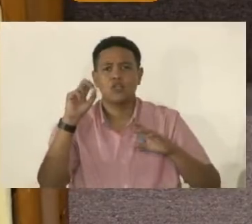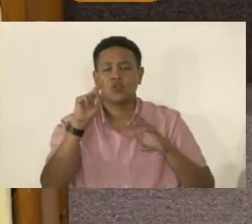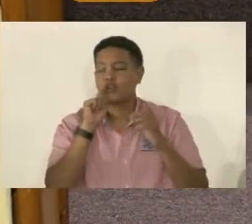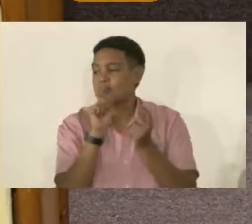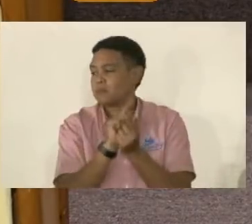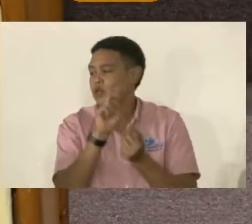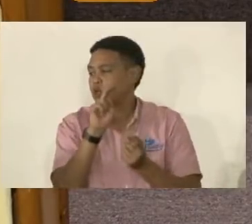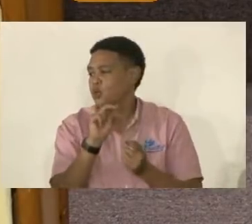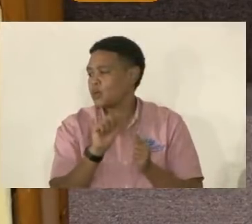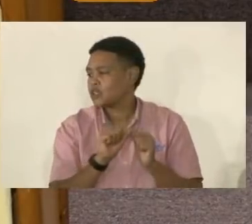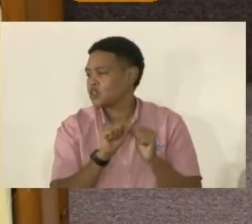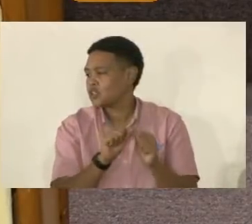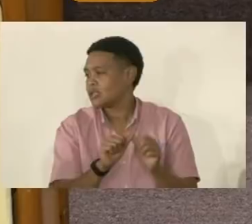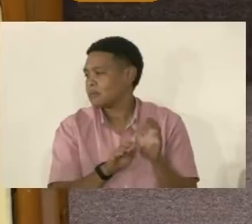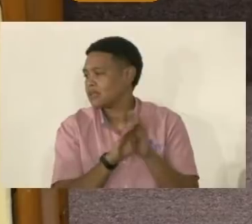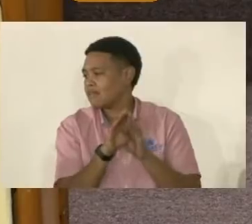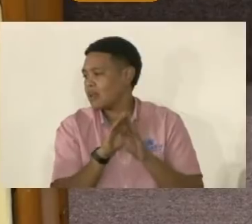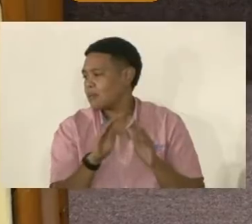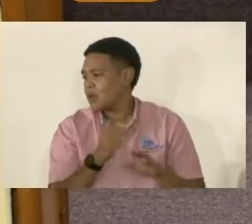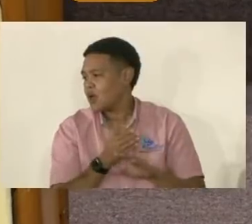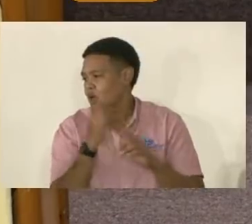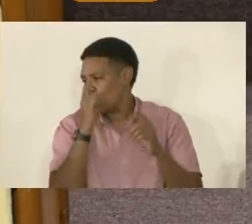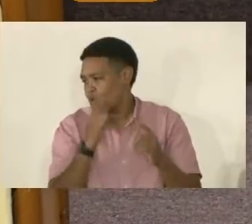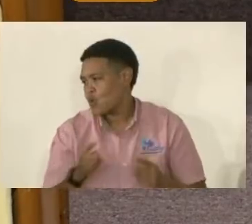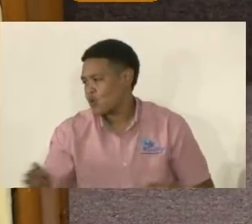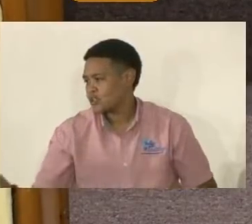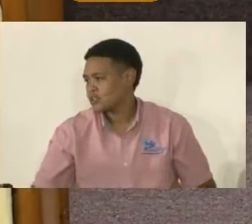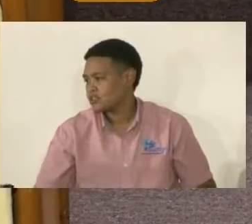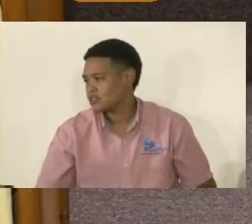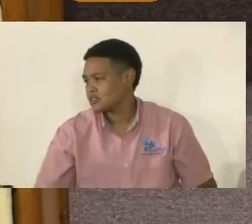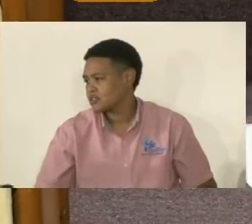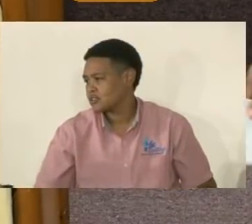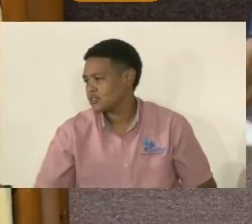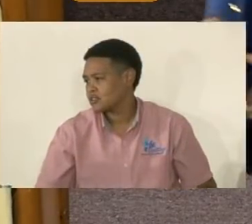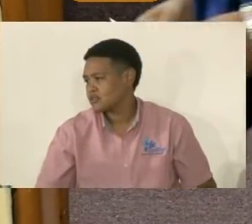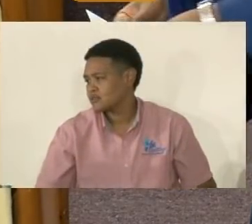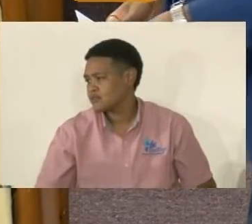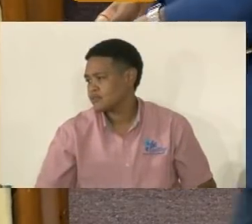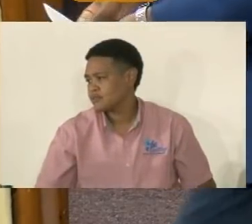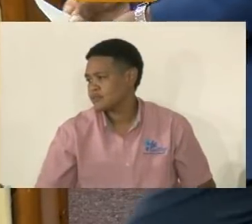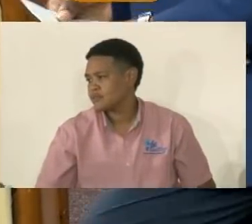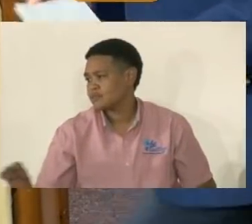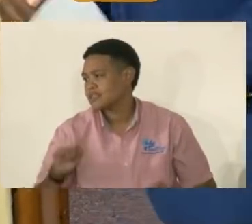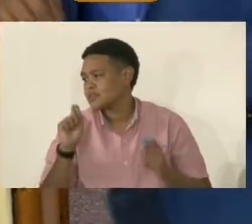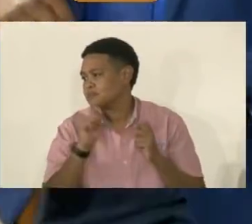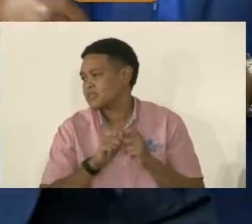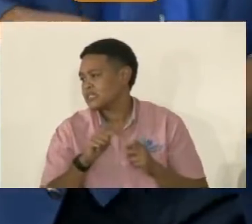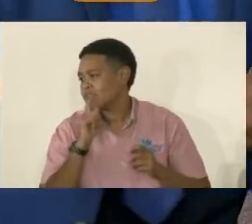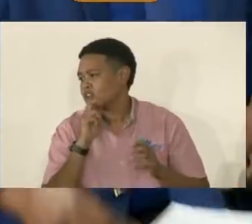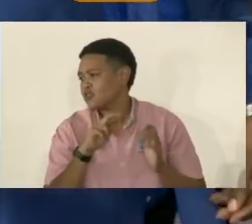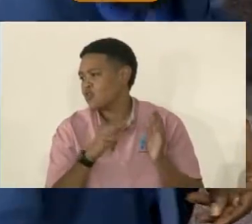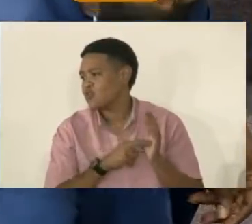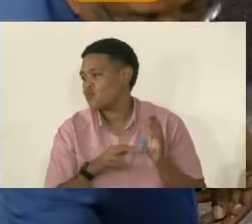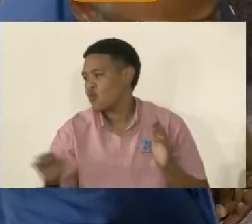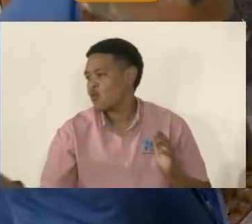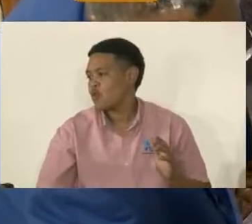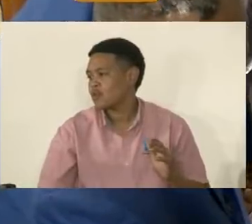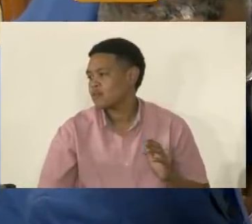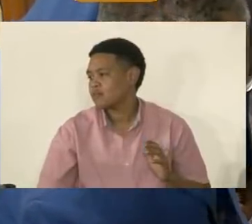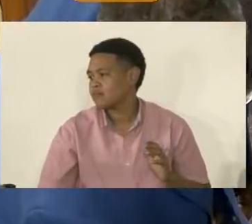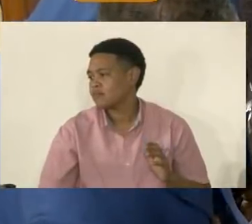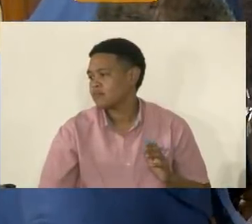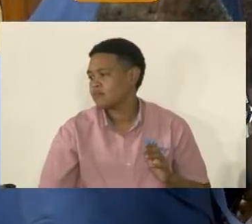UN Sustainable Development Goals. Specifically, it is the role of our national security MDAs to pursue Goal